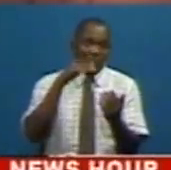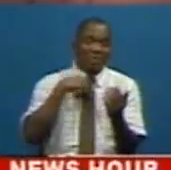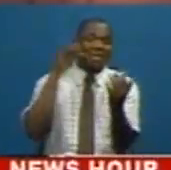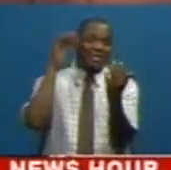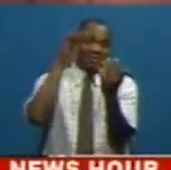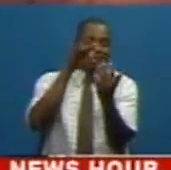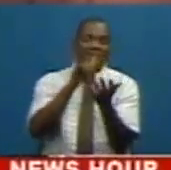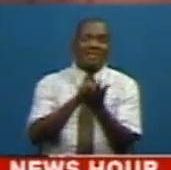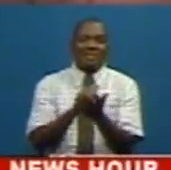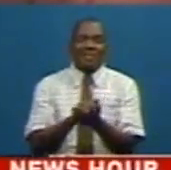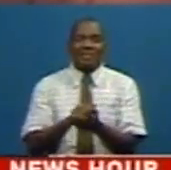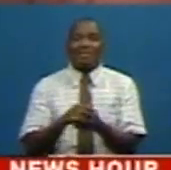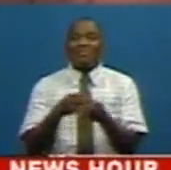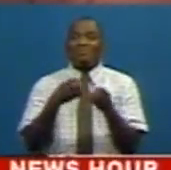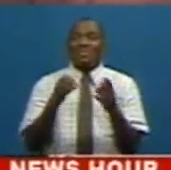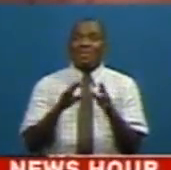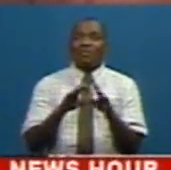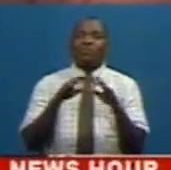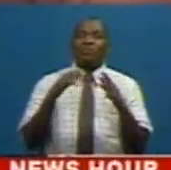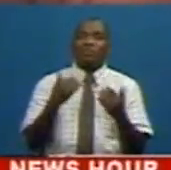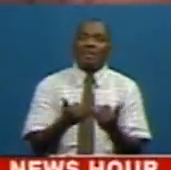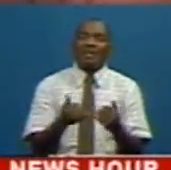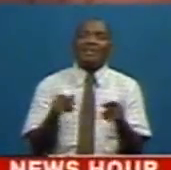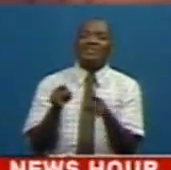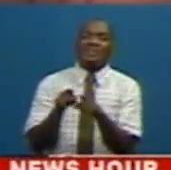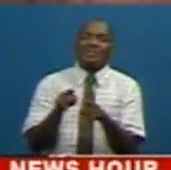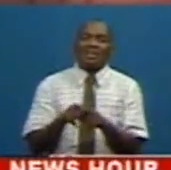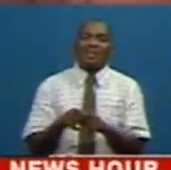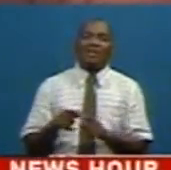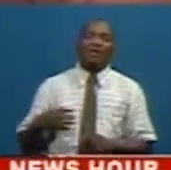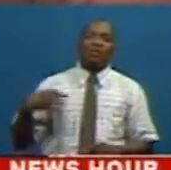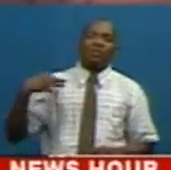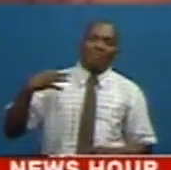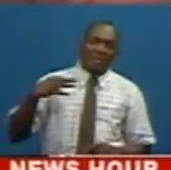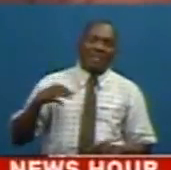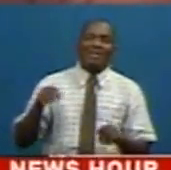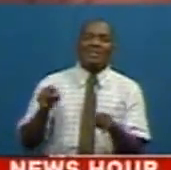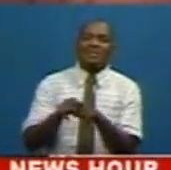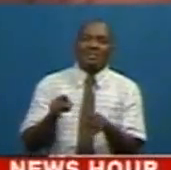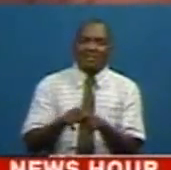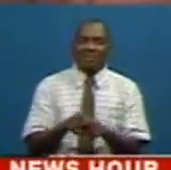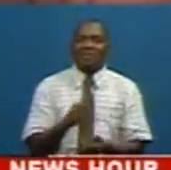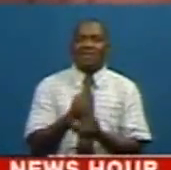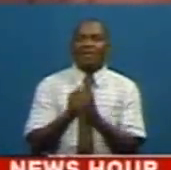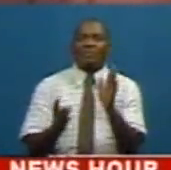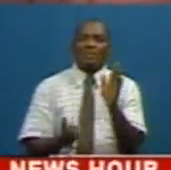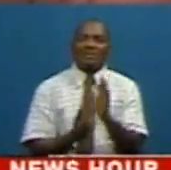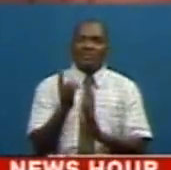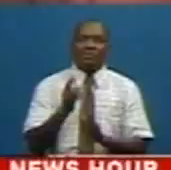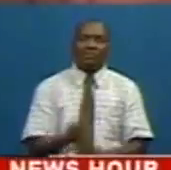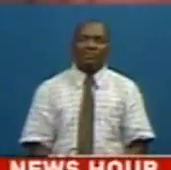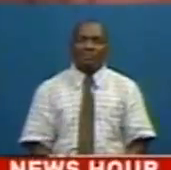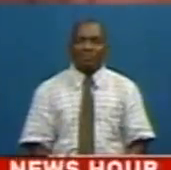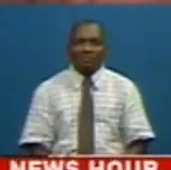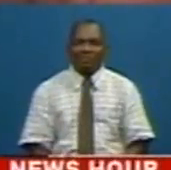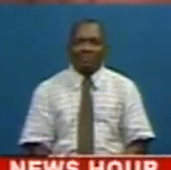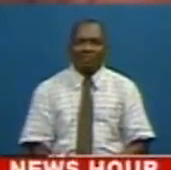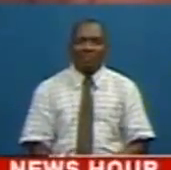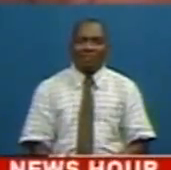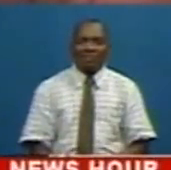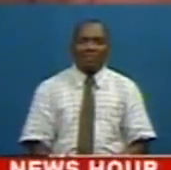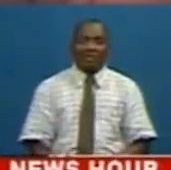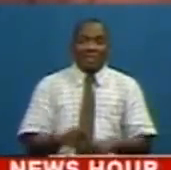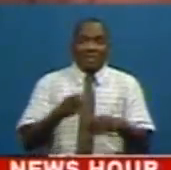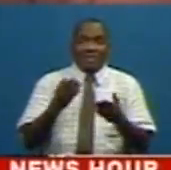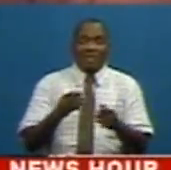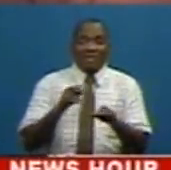expectation that many more companies will commit to this path of development. For the co-chair